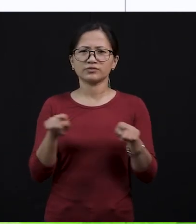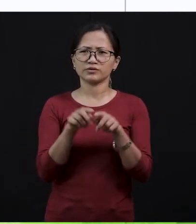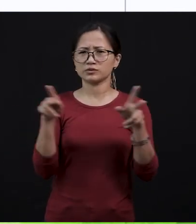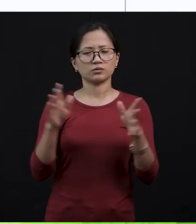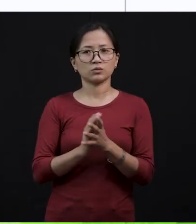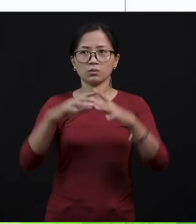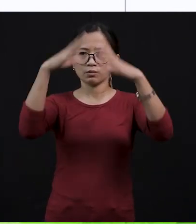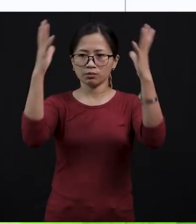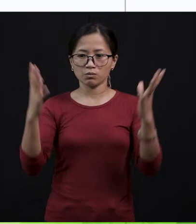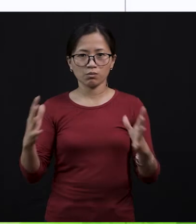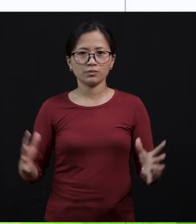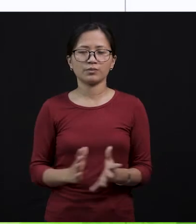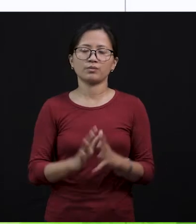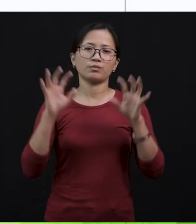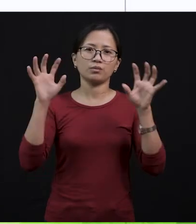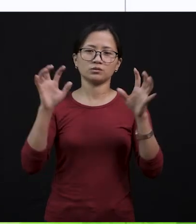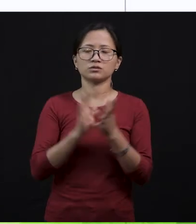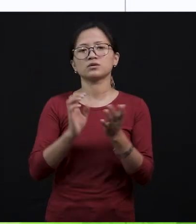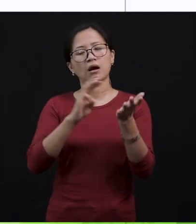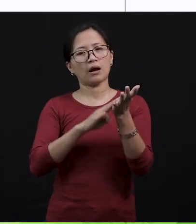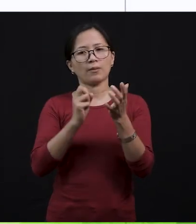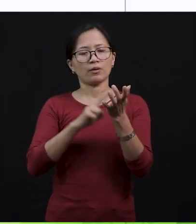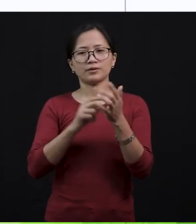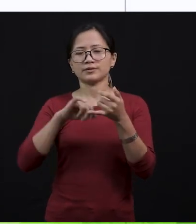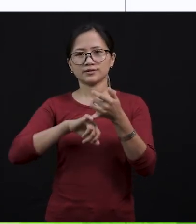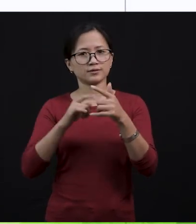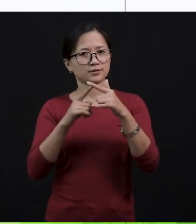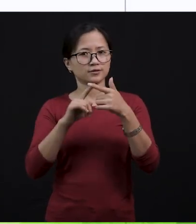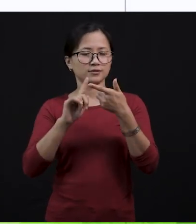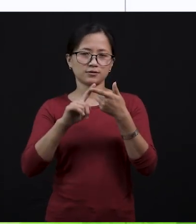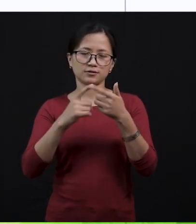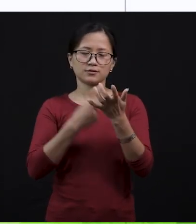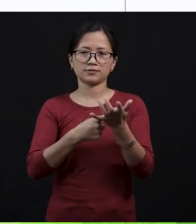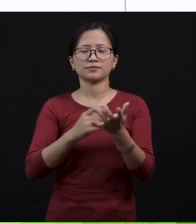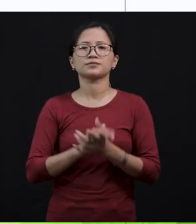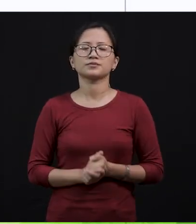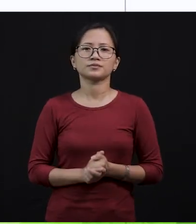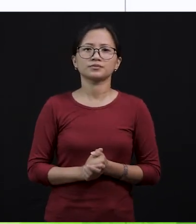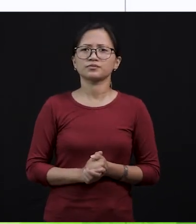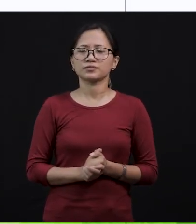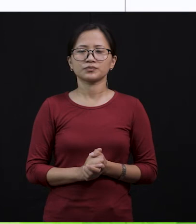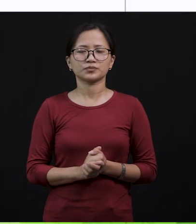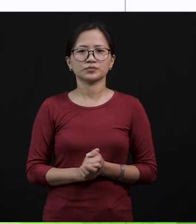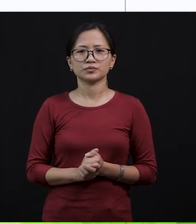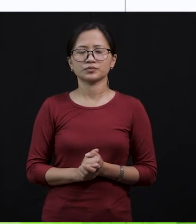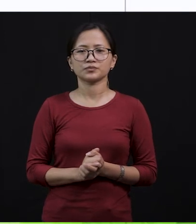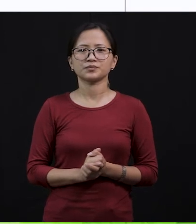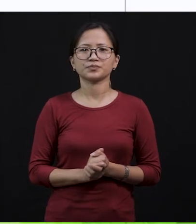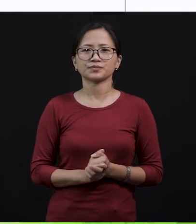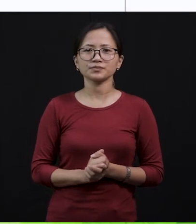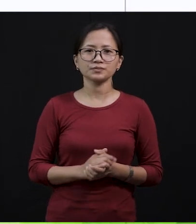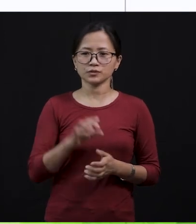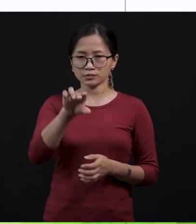So that's why here the poet is comparing it to a monster as well. In fact, calling it monster of